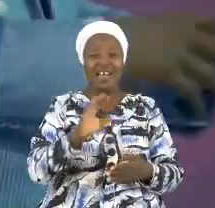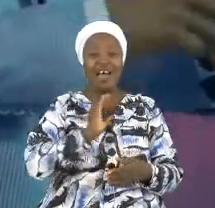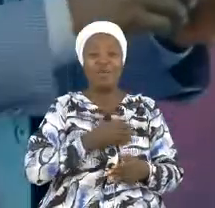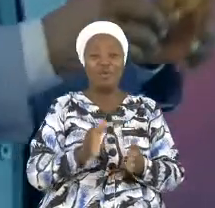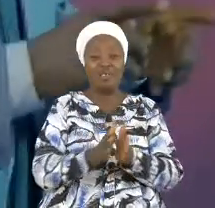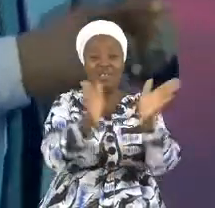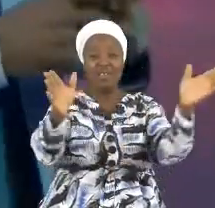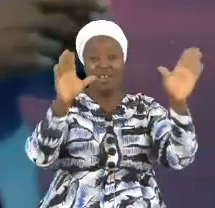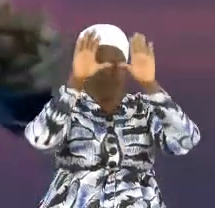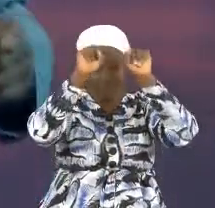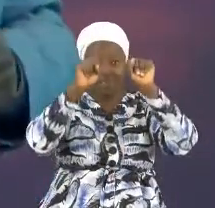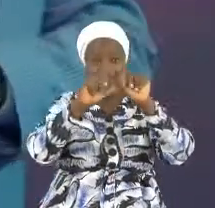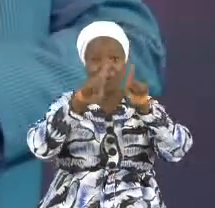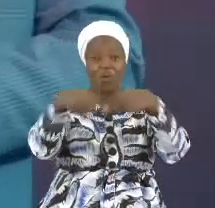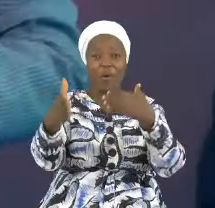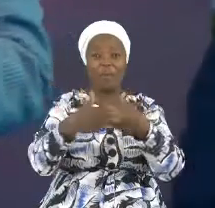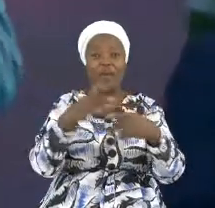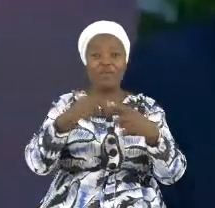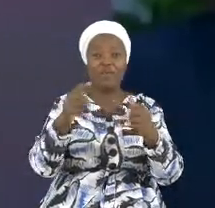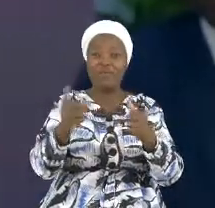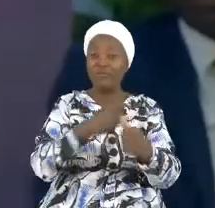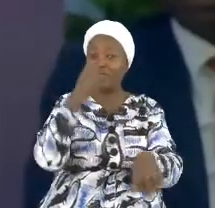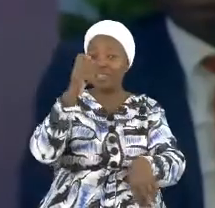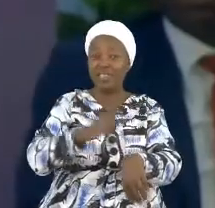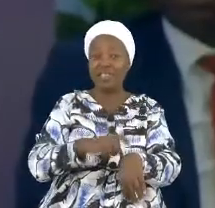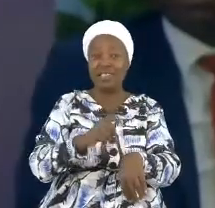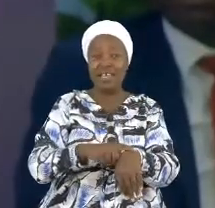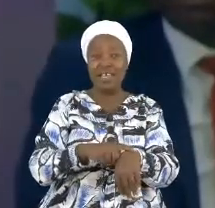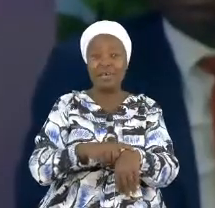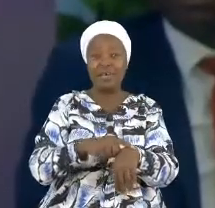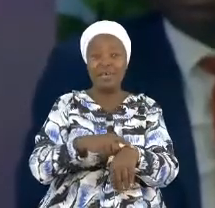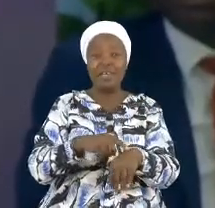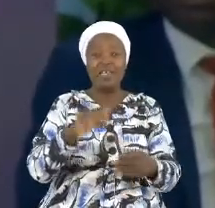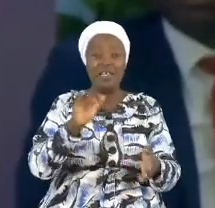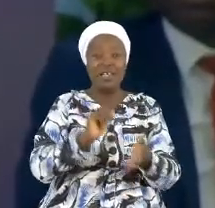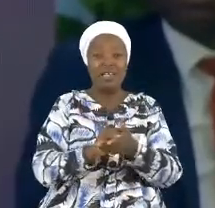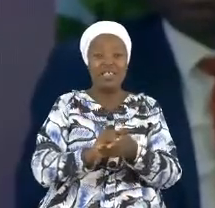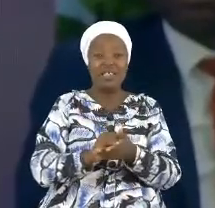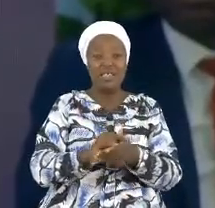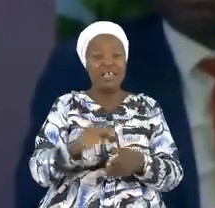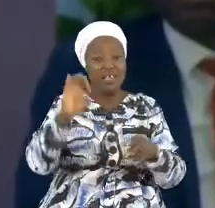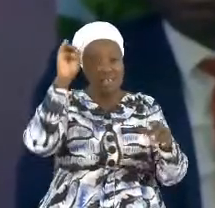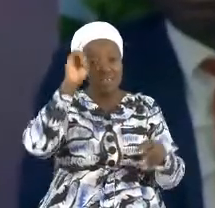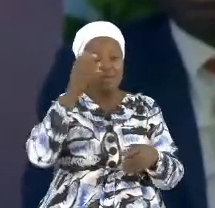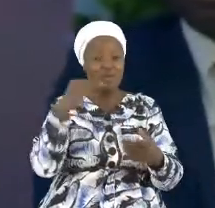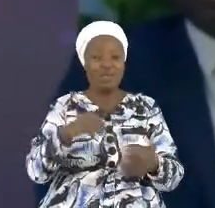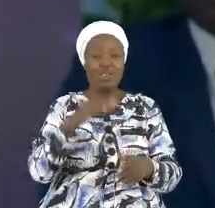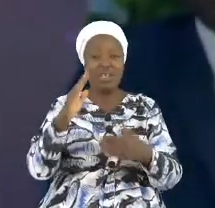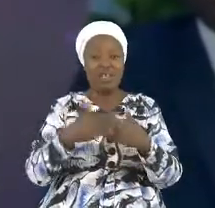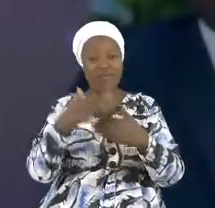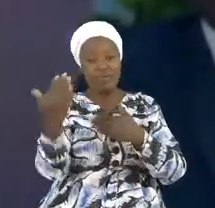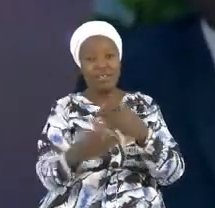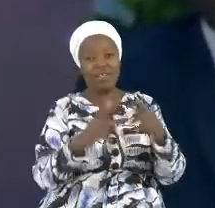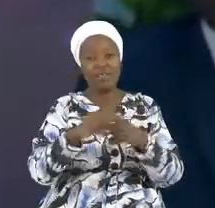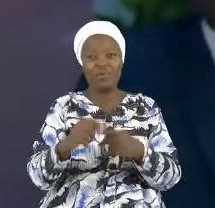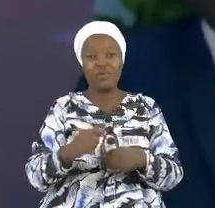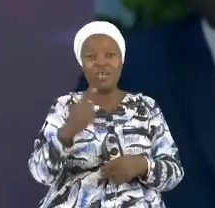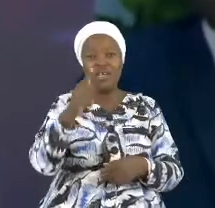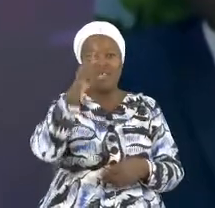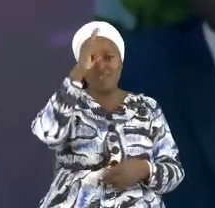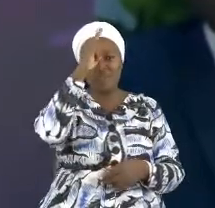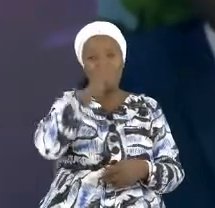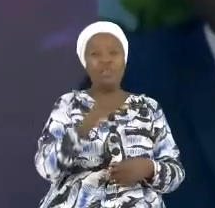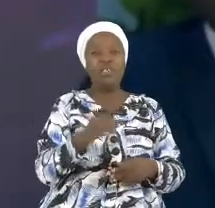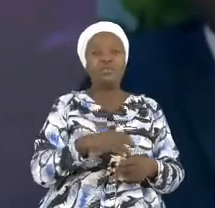the first time I was invited to Egypt to come and conduct